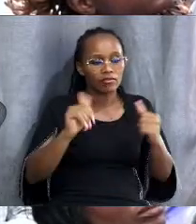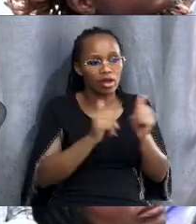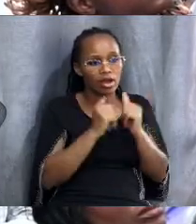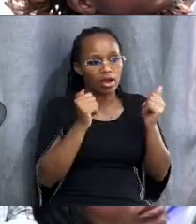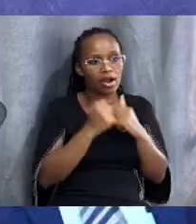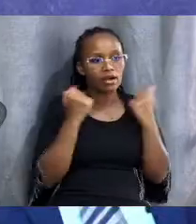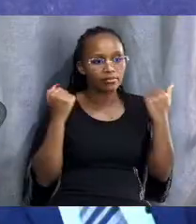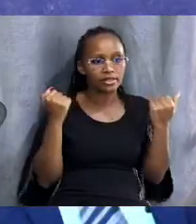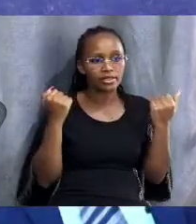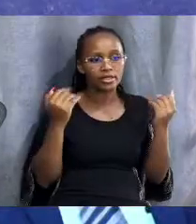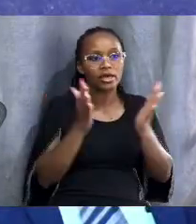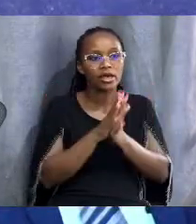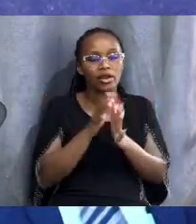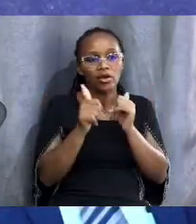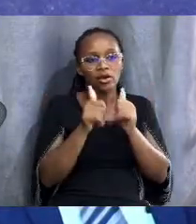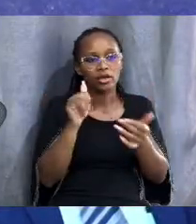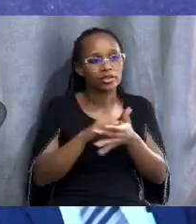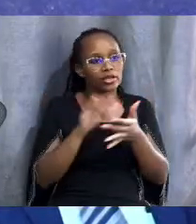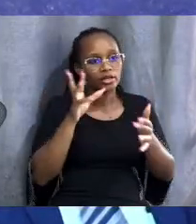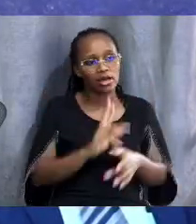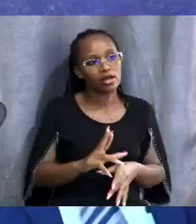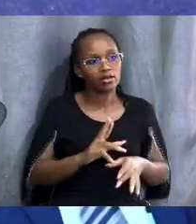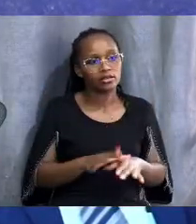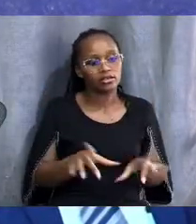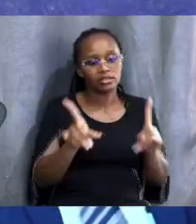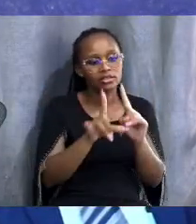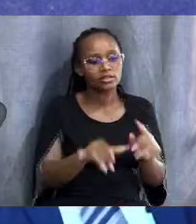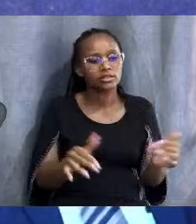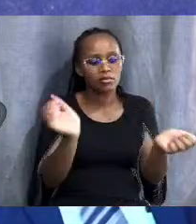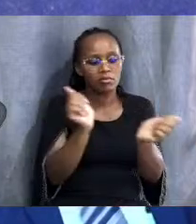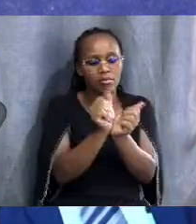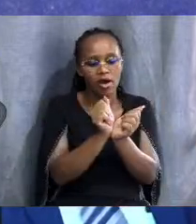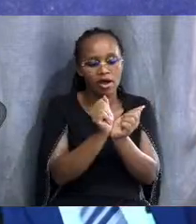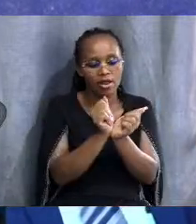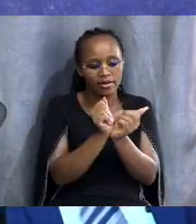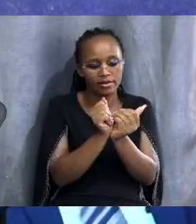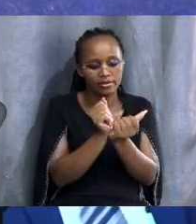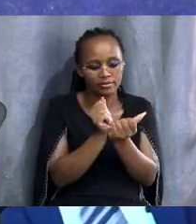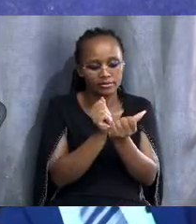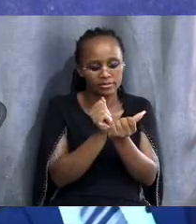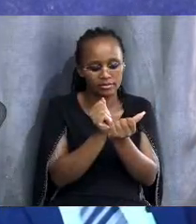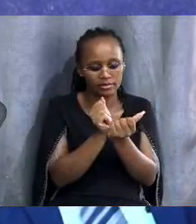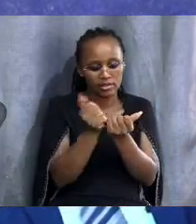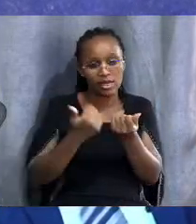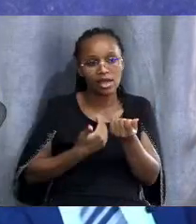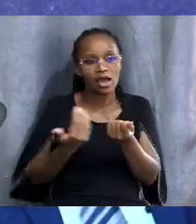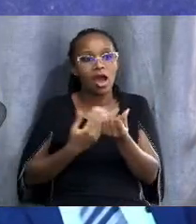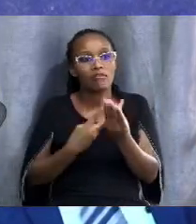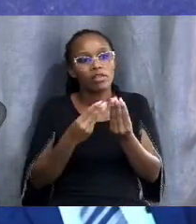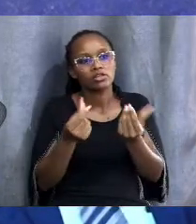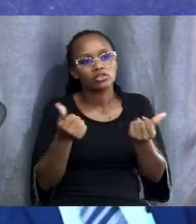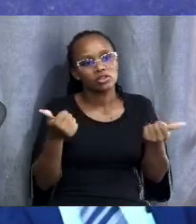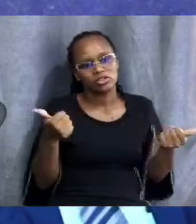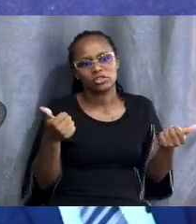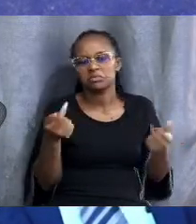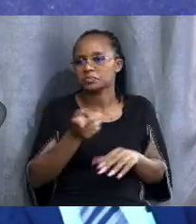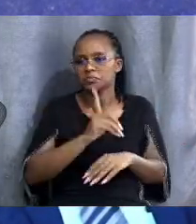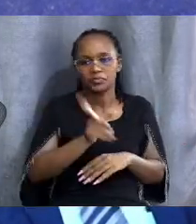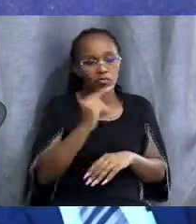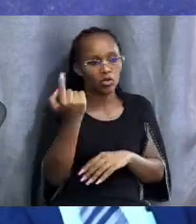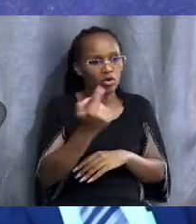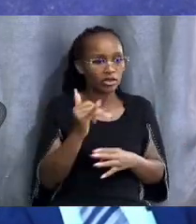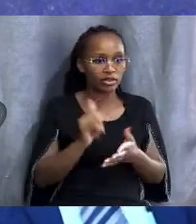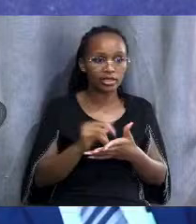yanatendeka ambapo pia Paul yeye mwenyewe hakuwa na suluhisho, ila